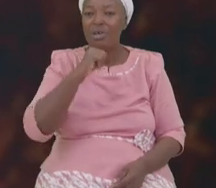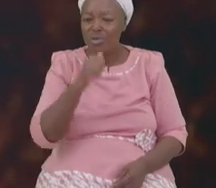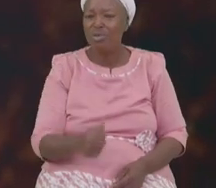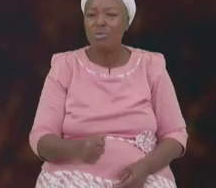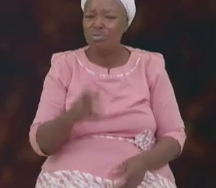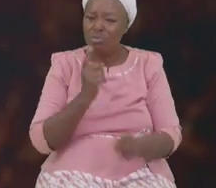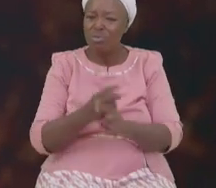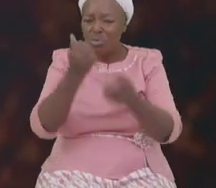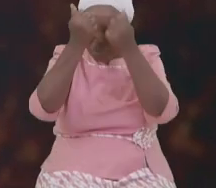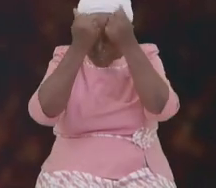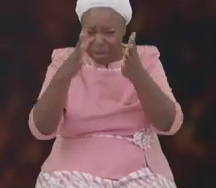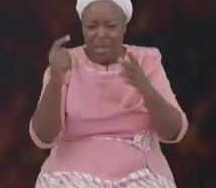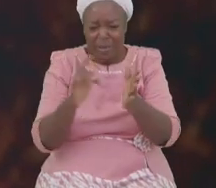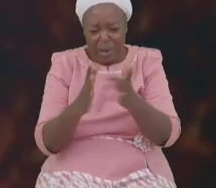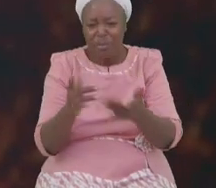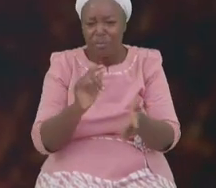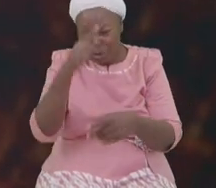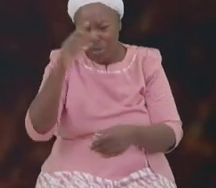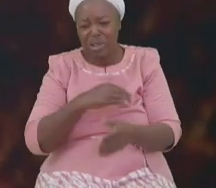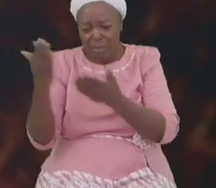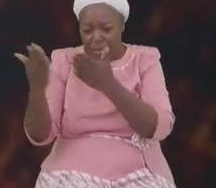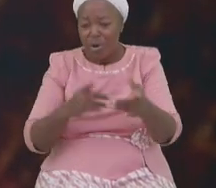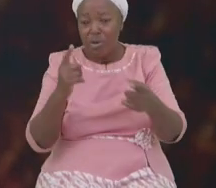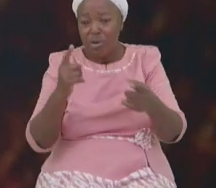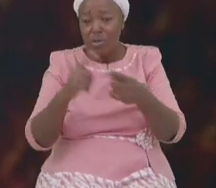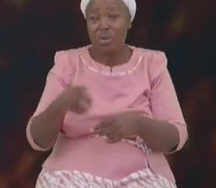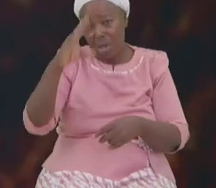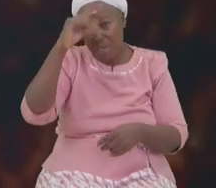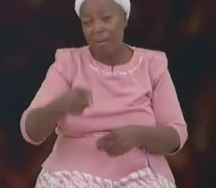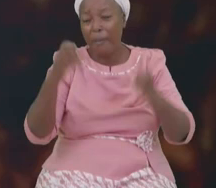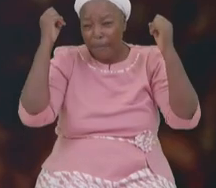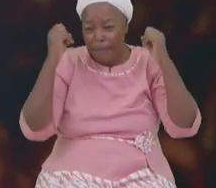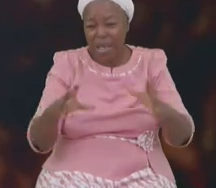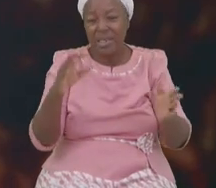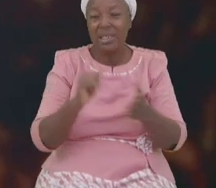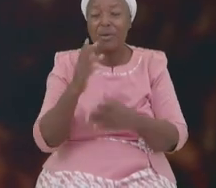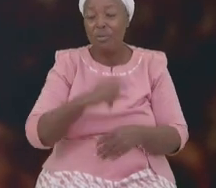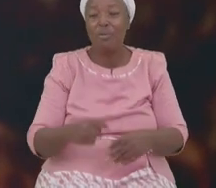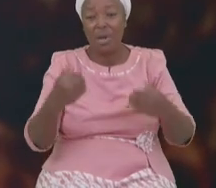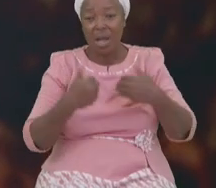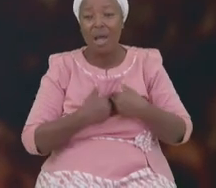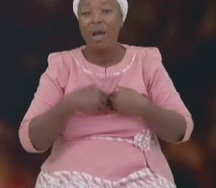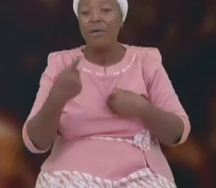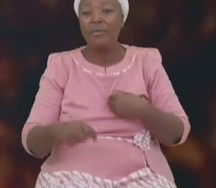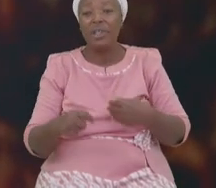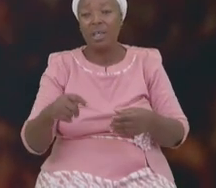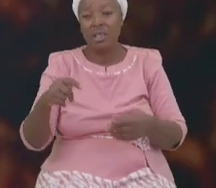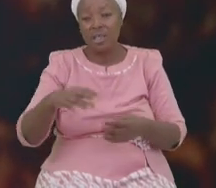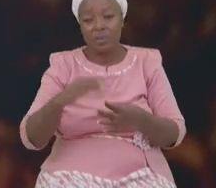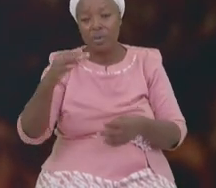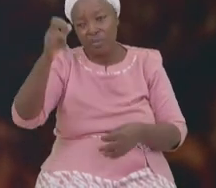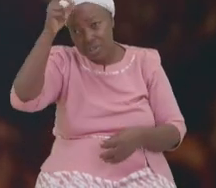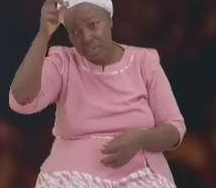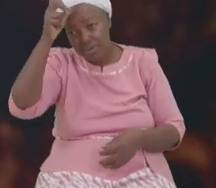many that were possessed of devils, and he cast out the spirits with his